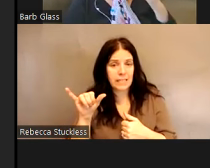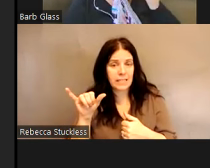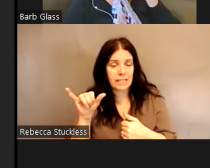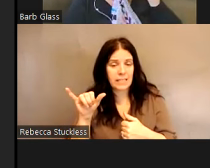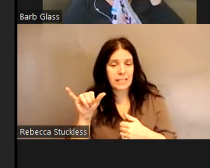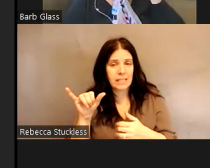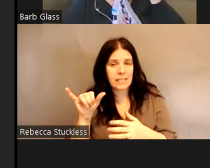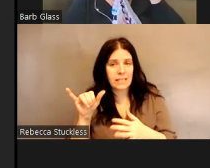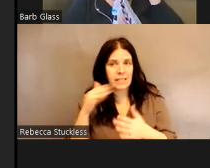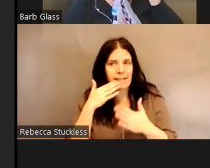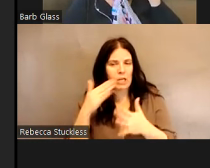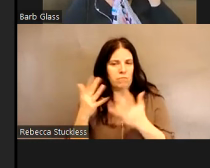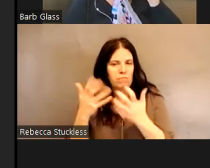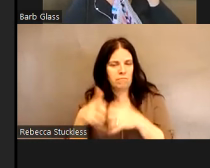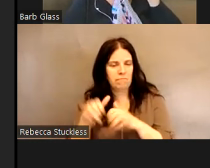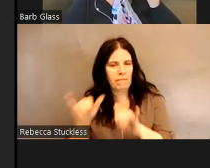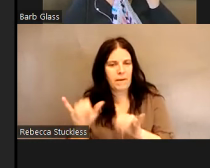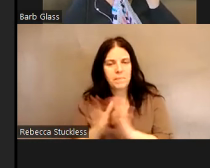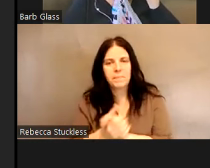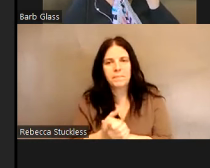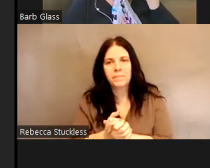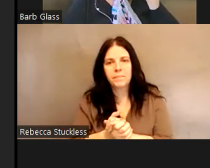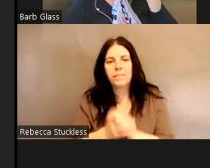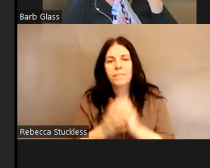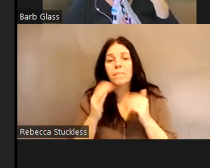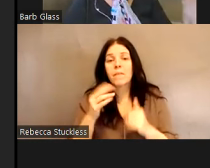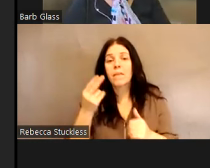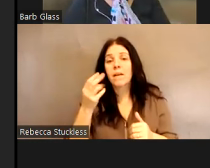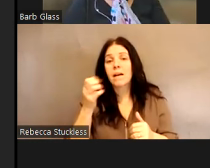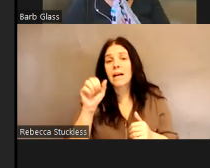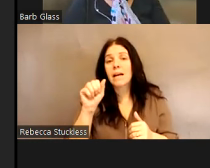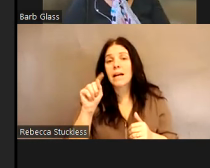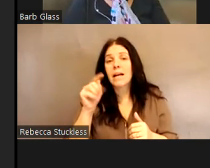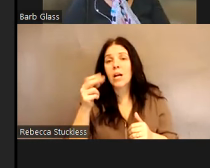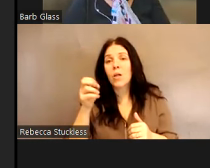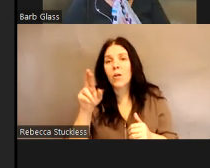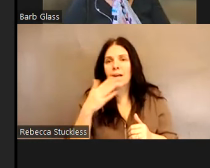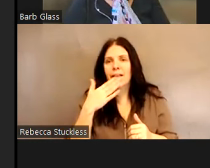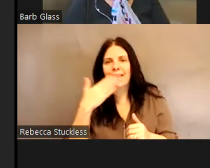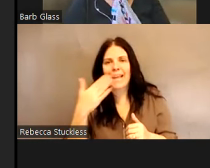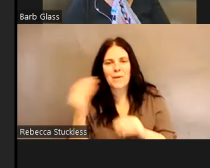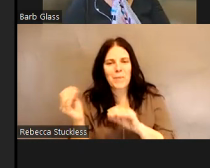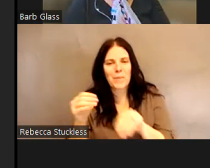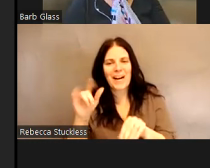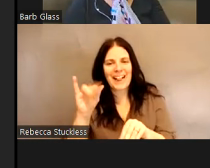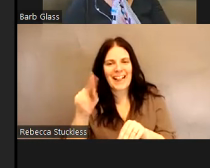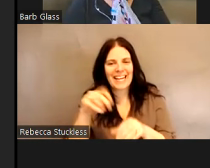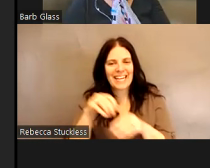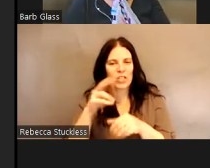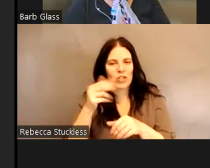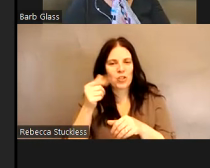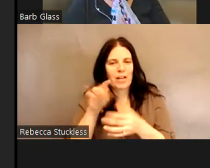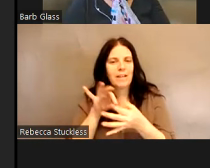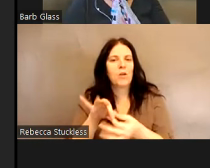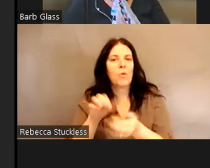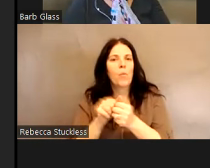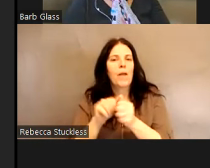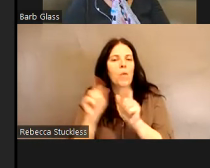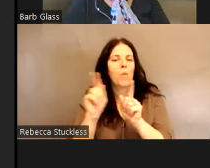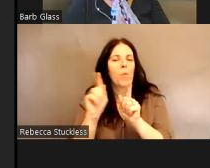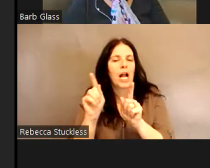for doing that. And Heather, thank you for putting the link back in the chat again about where the recordings